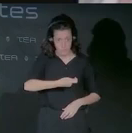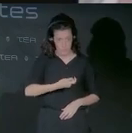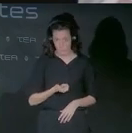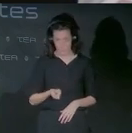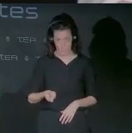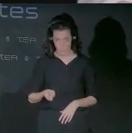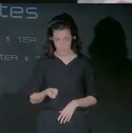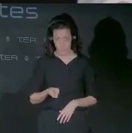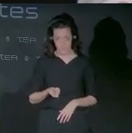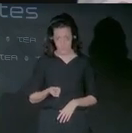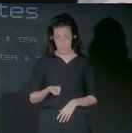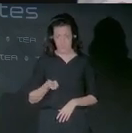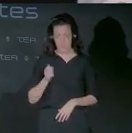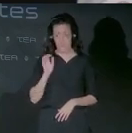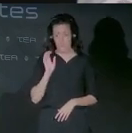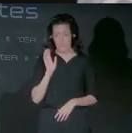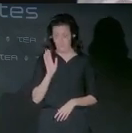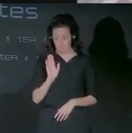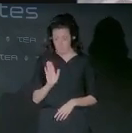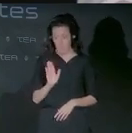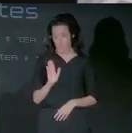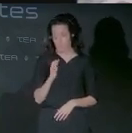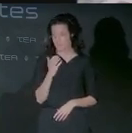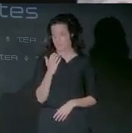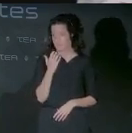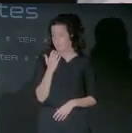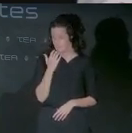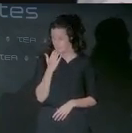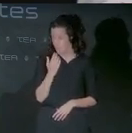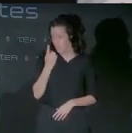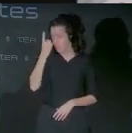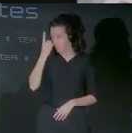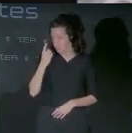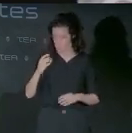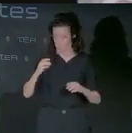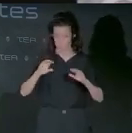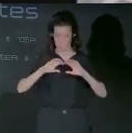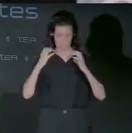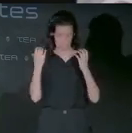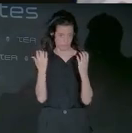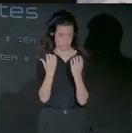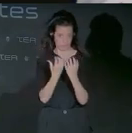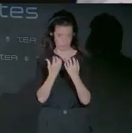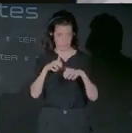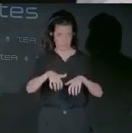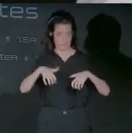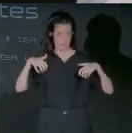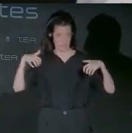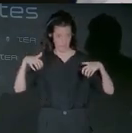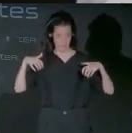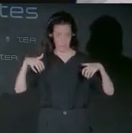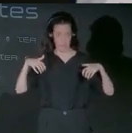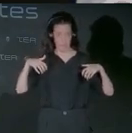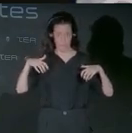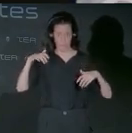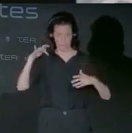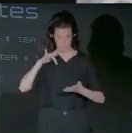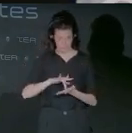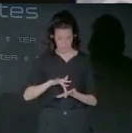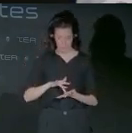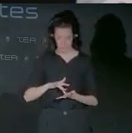well, perhaps there would be some responsibility. They shouldn't have let me in with a knife. There were some guards around, stewards who were